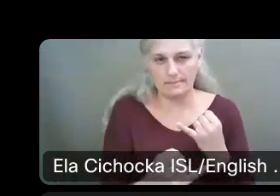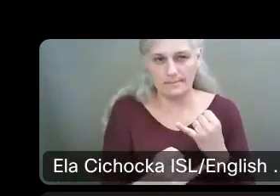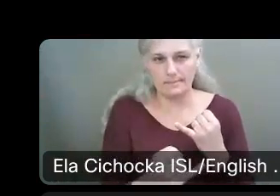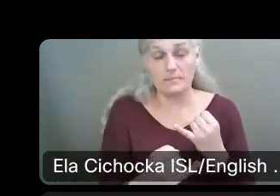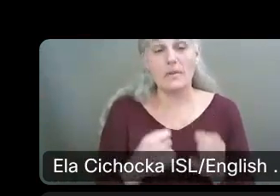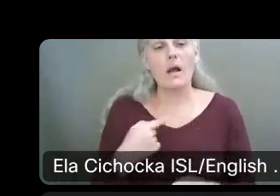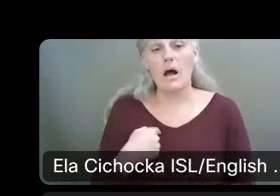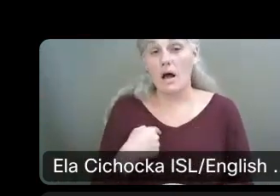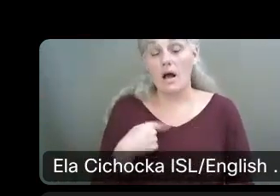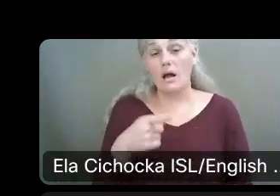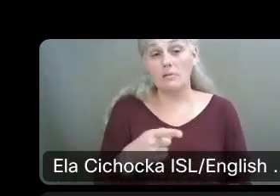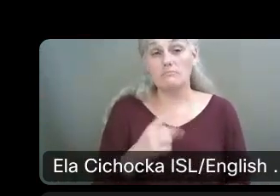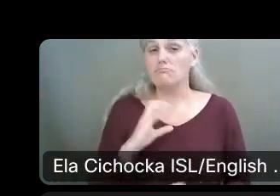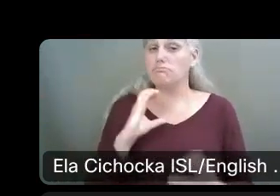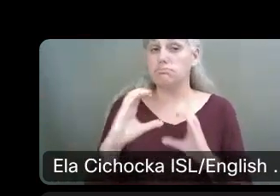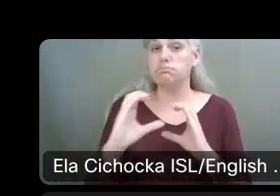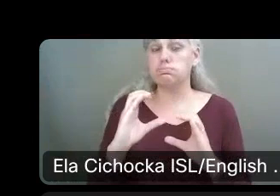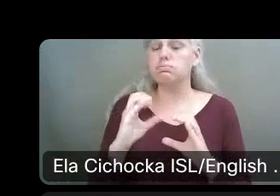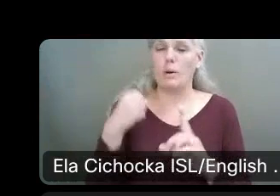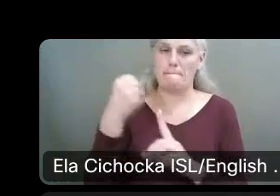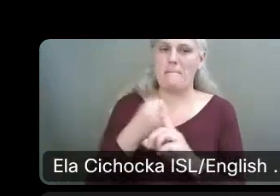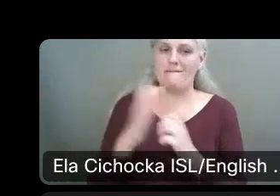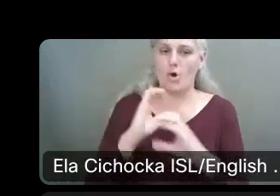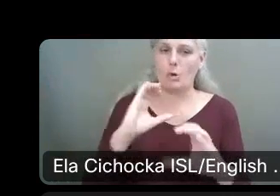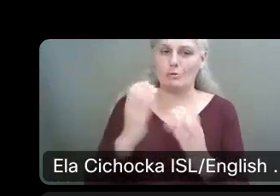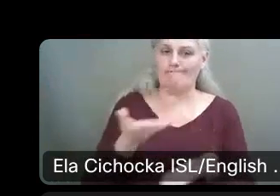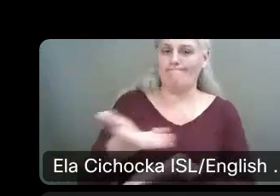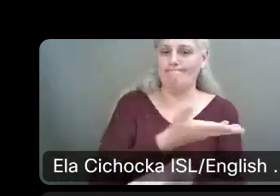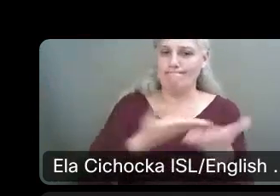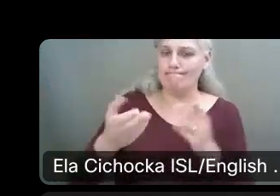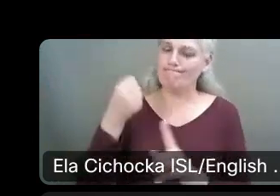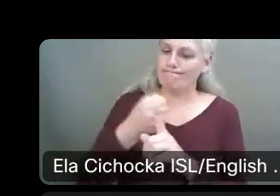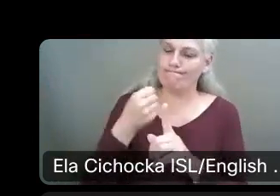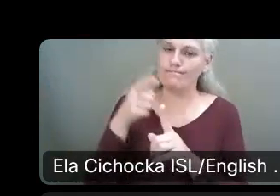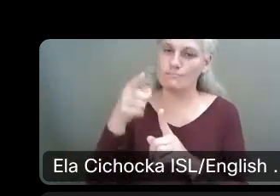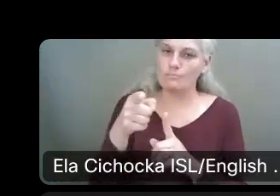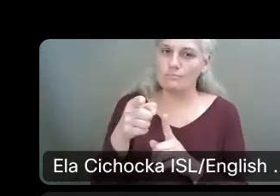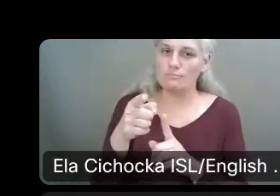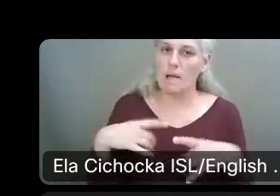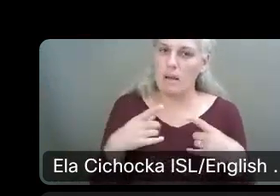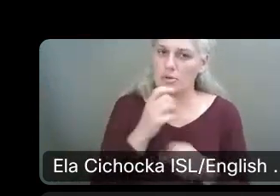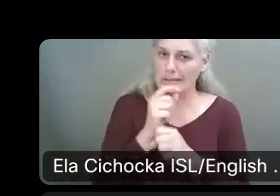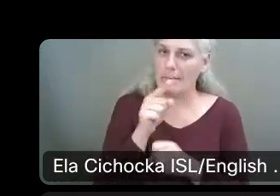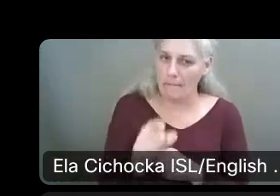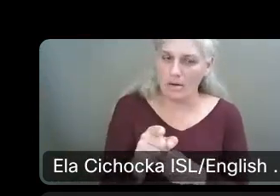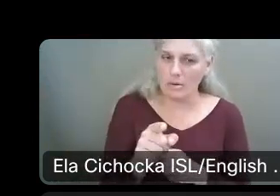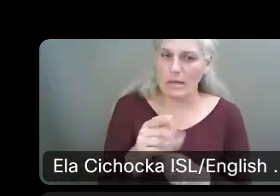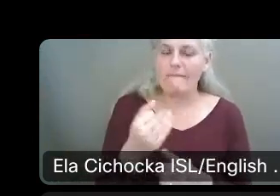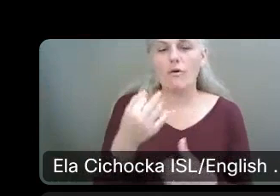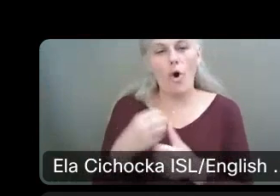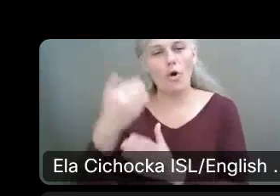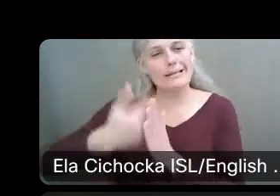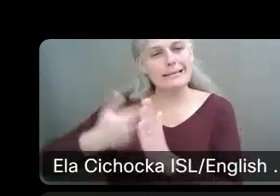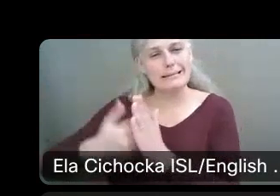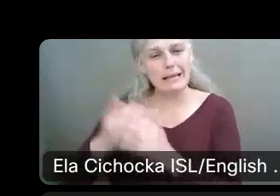a huge communication advocate, and I'm happy to speak to that. And I have a couple of other slides in